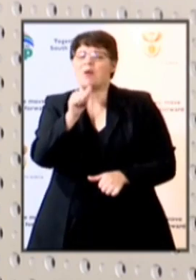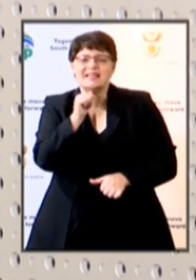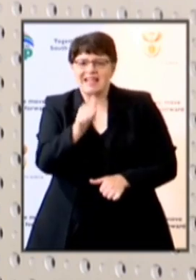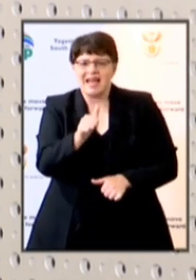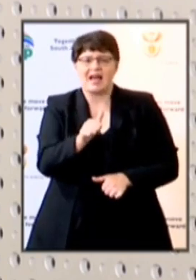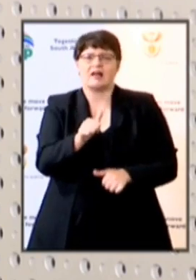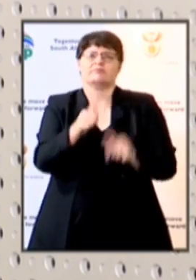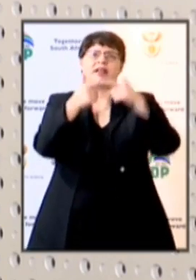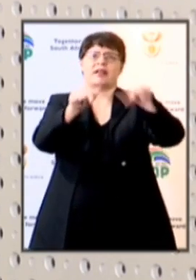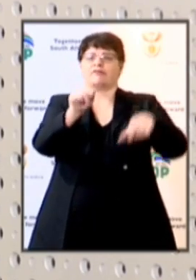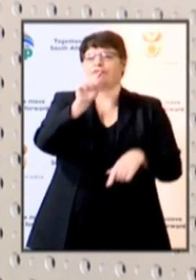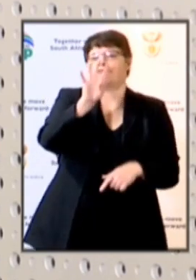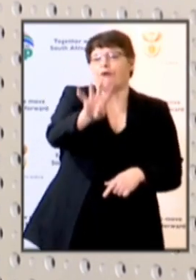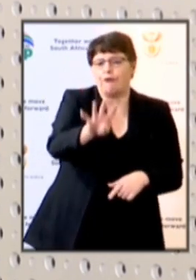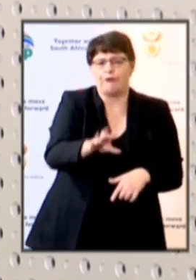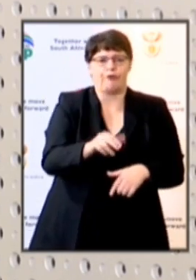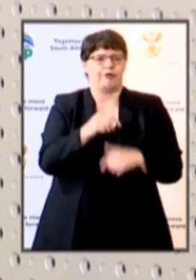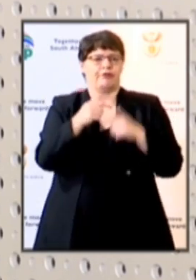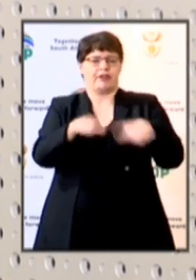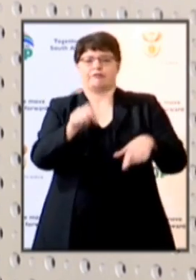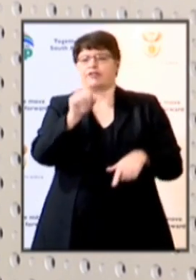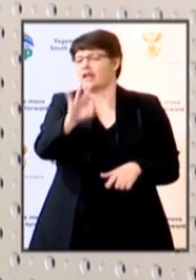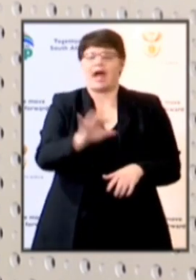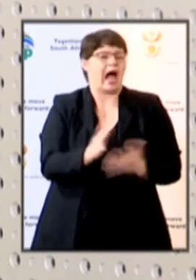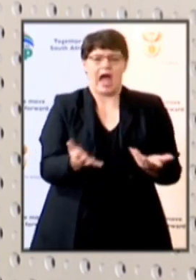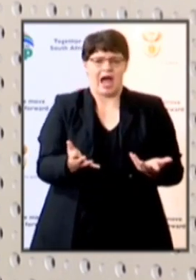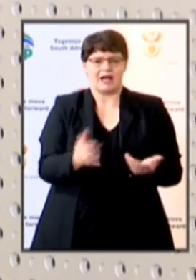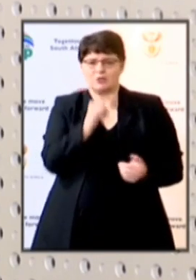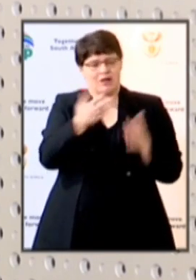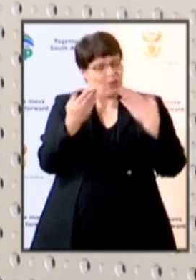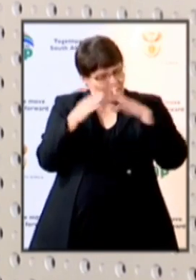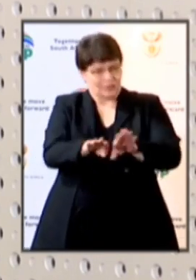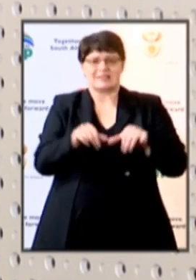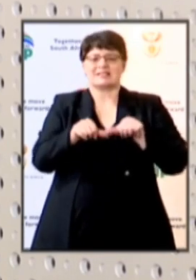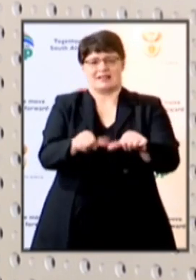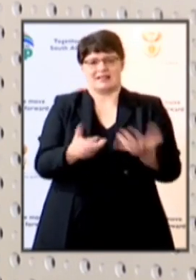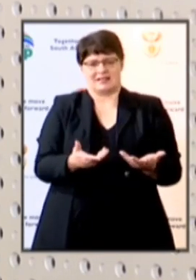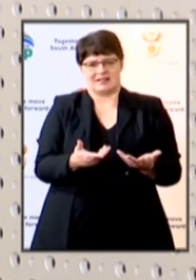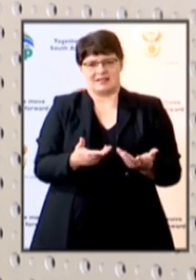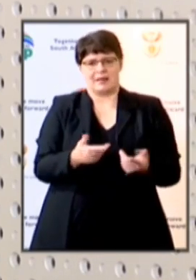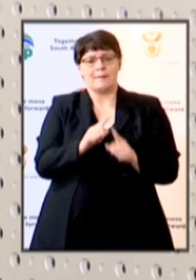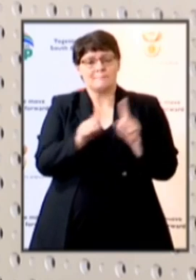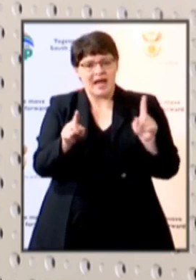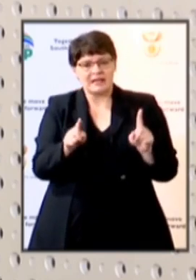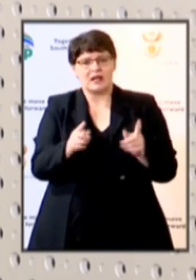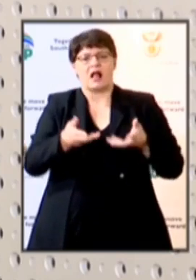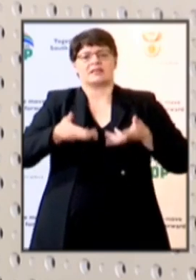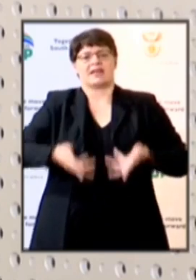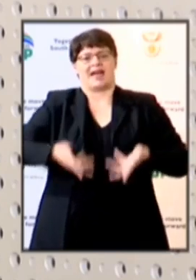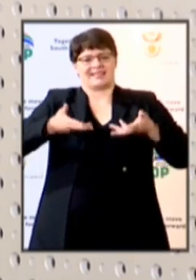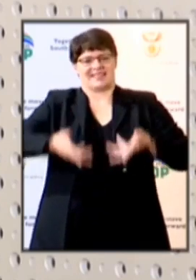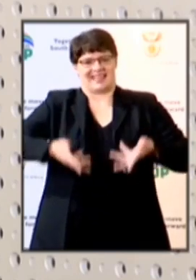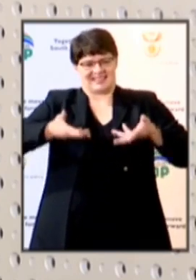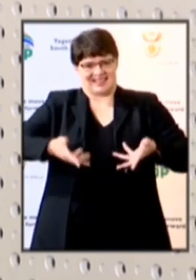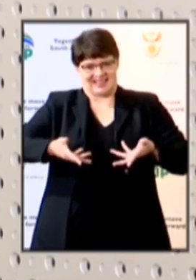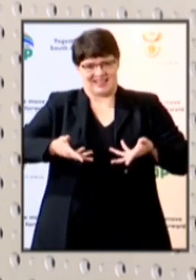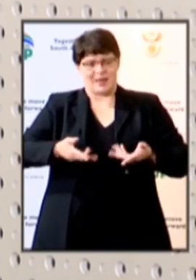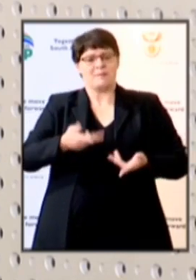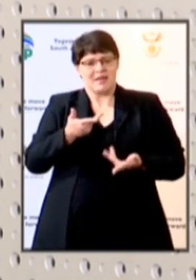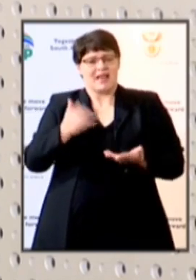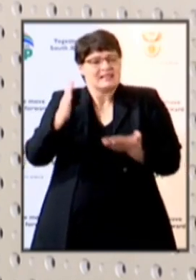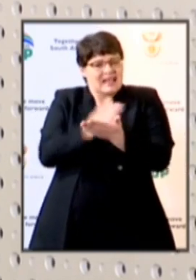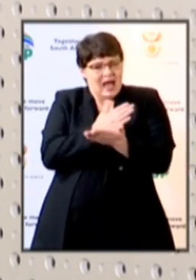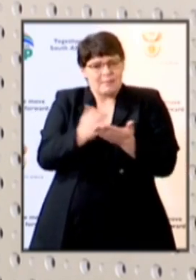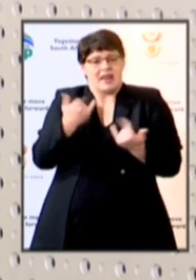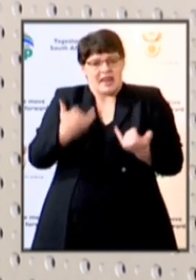four, but it will be easier because those will be going to work. There'll be more going to work than